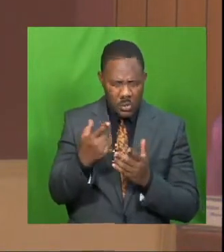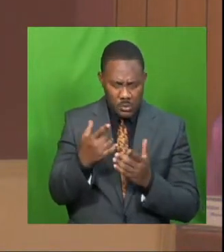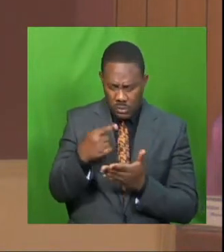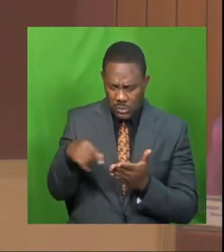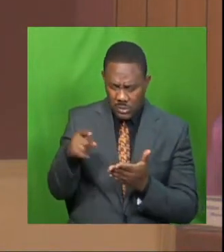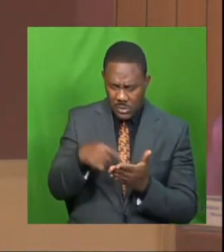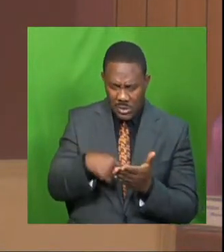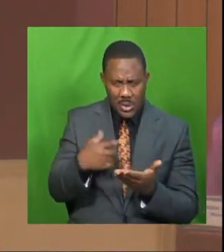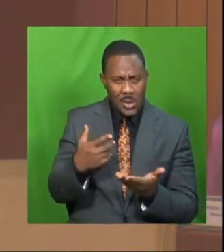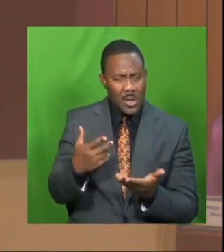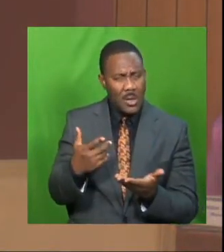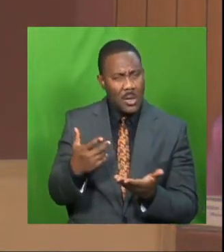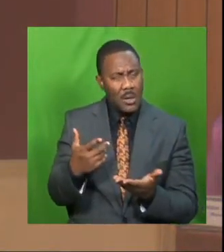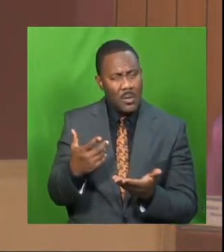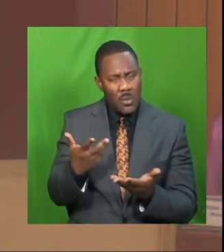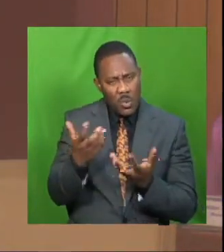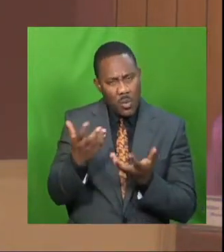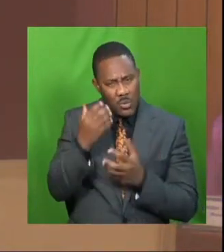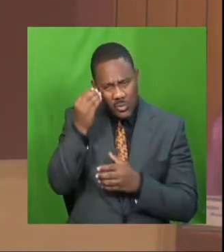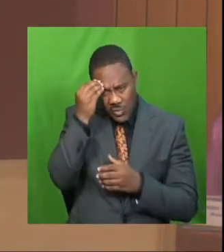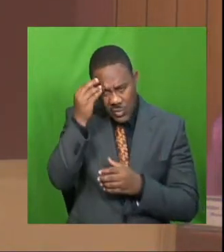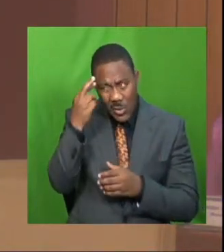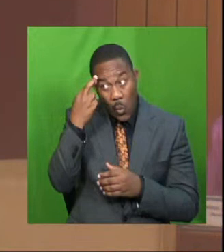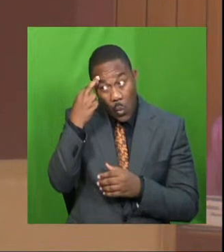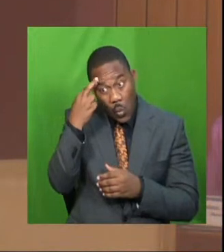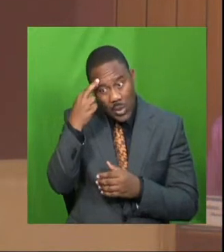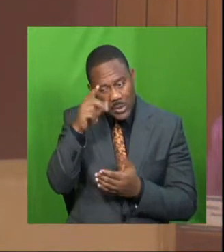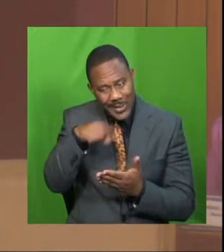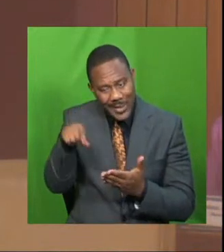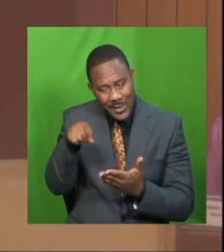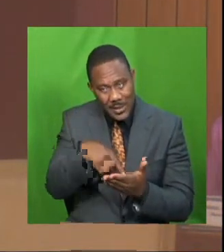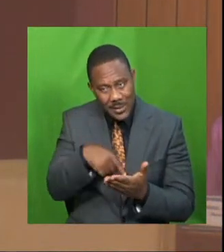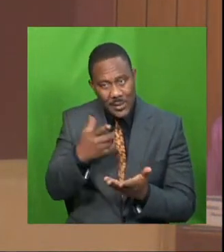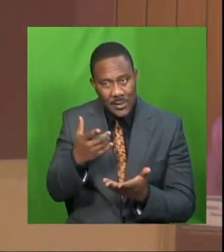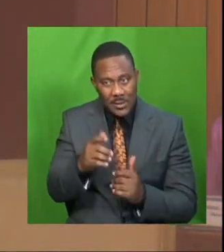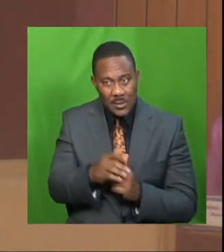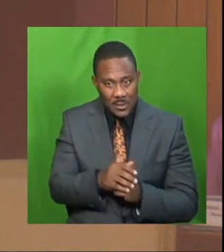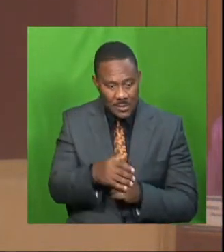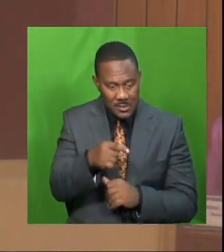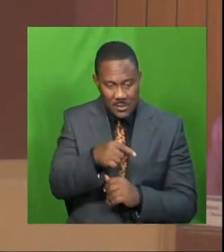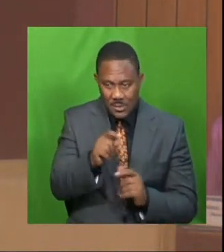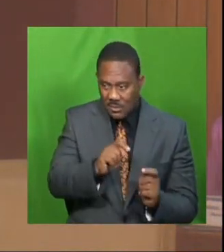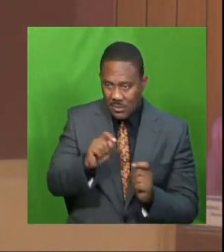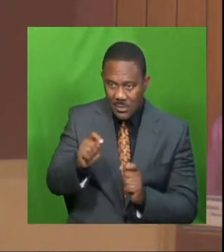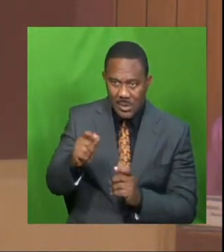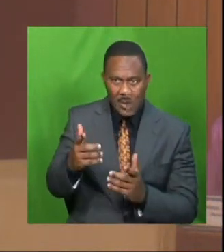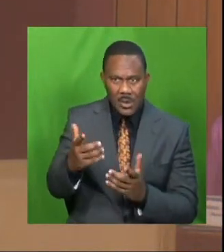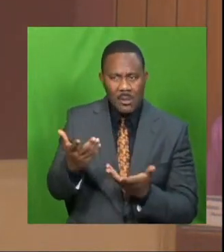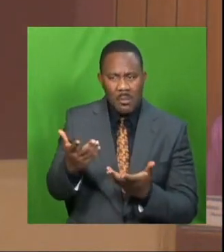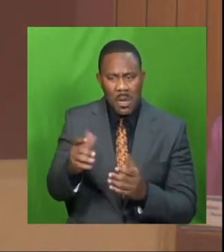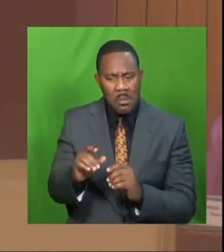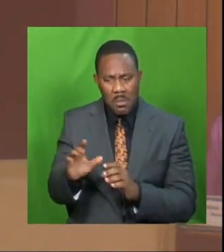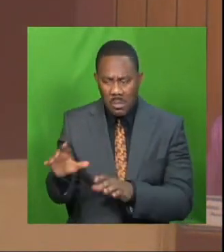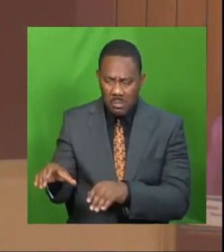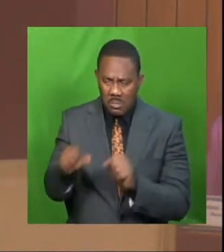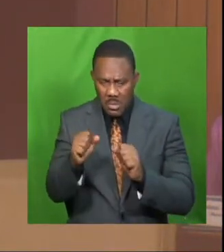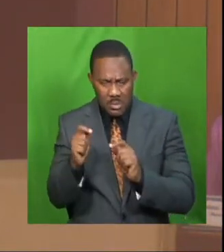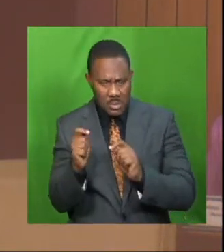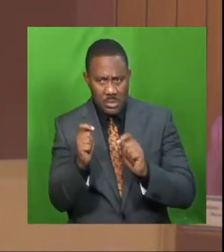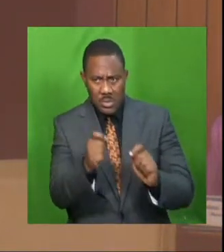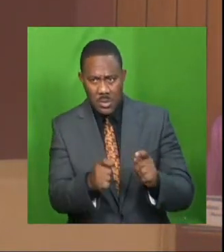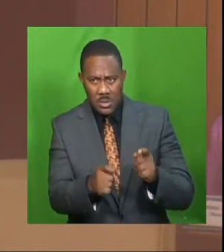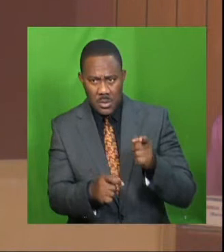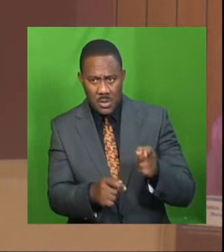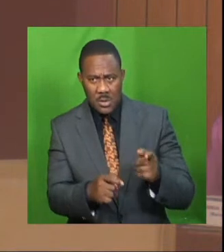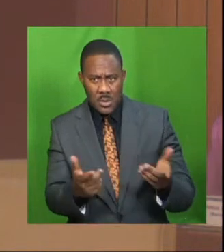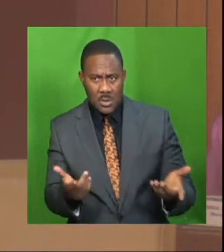We wanted to know the reason why termination, because the award of the contract was given to a private media, which frequency the coverage is